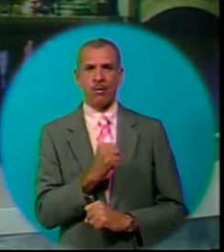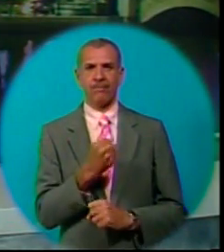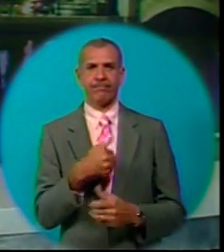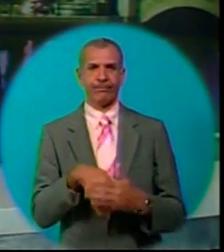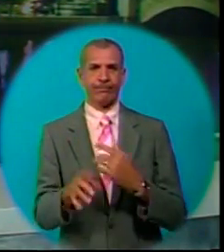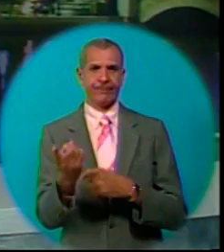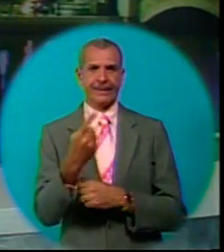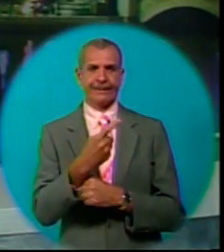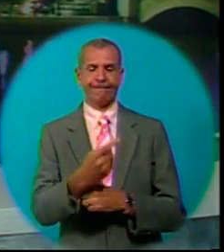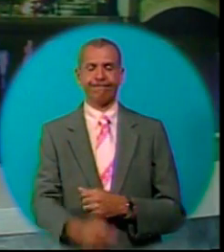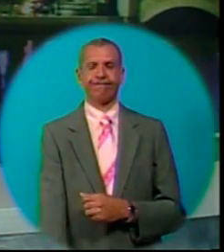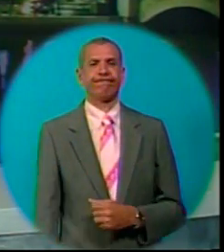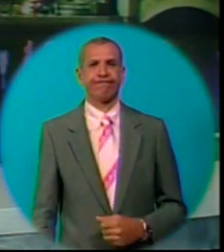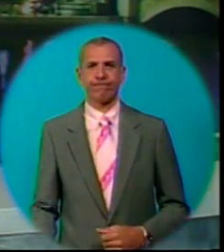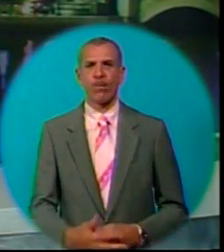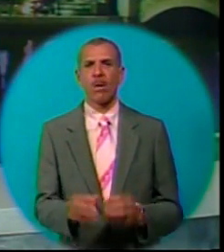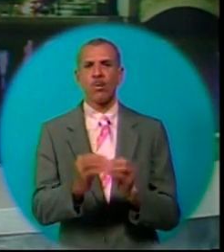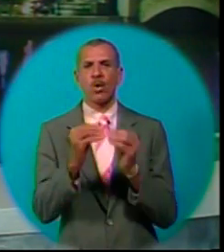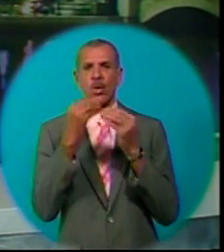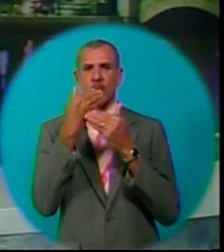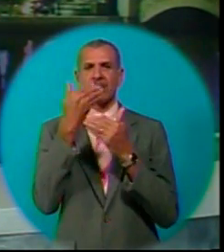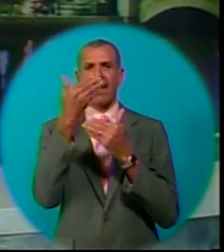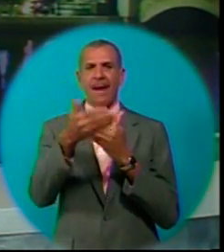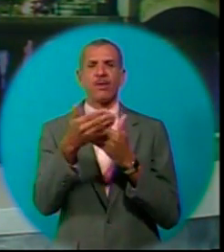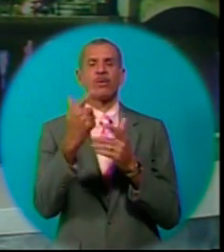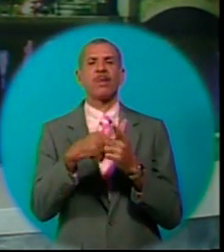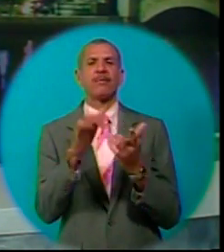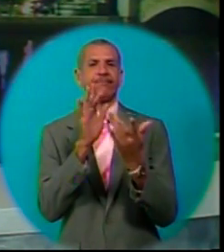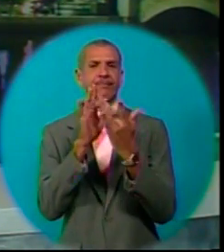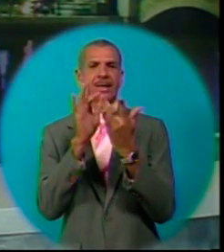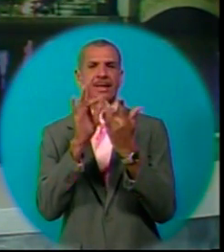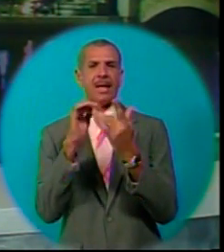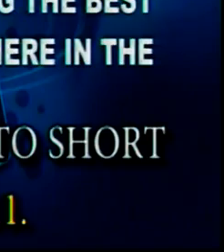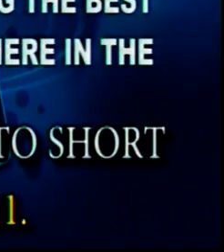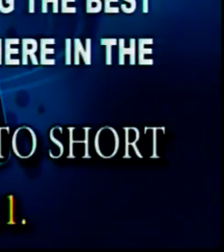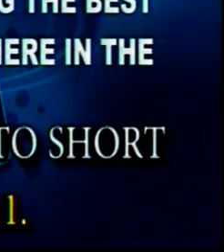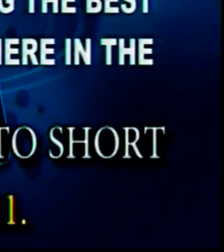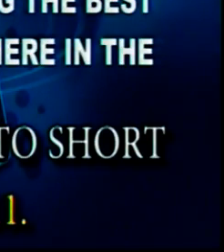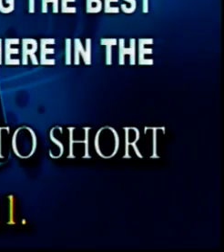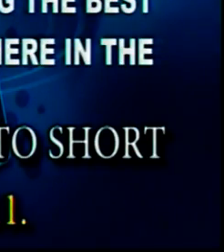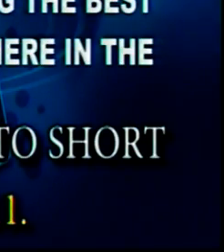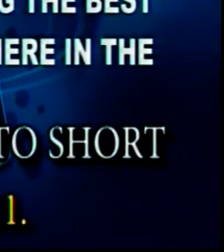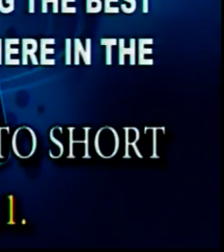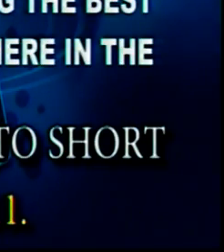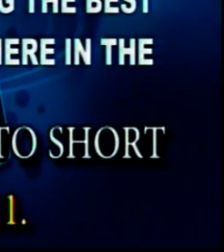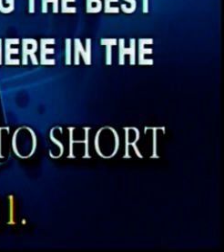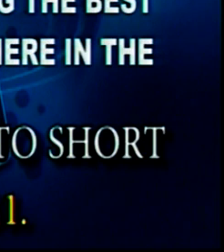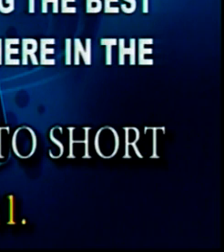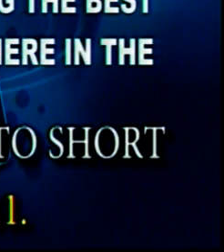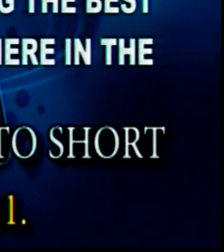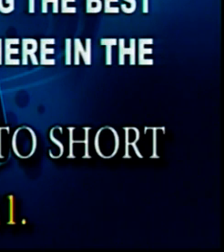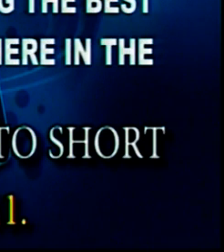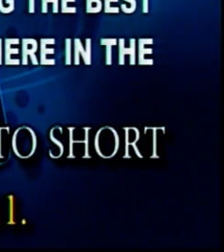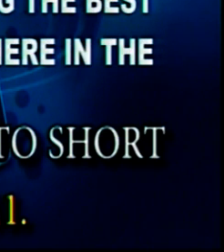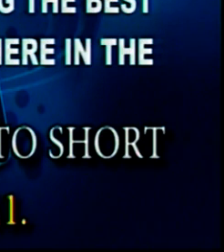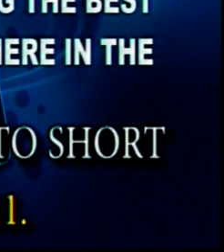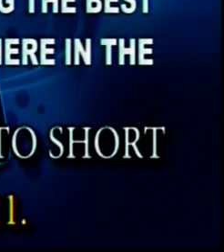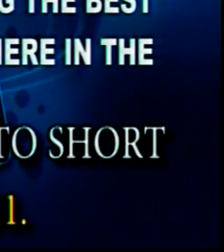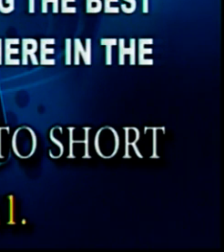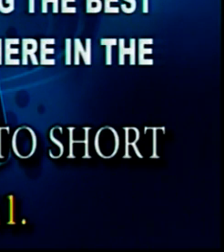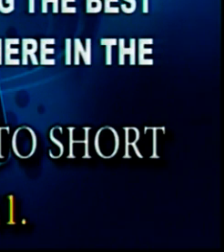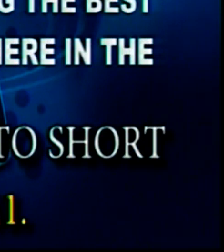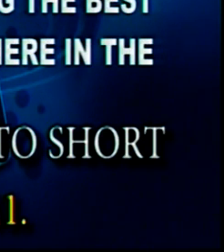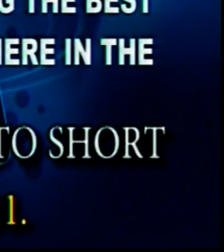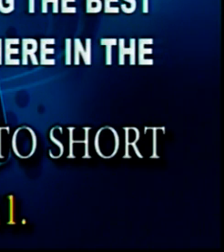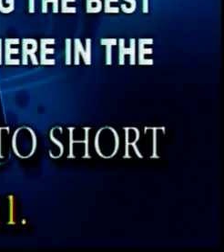We'll have more news after the break, but first we want to get your take on this question. Do you believe Barbadian mothers are among the